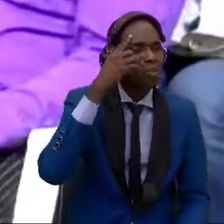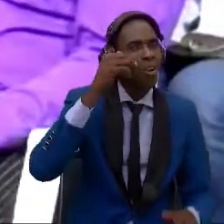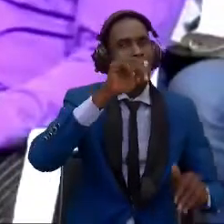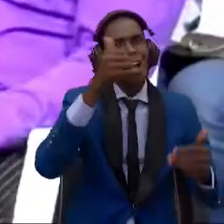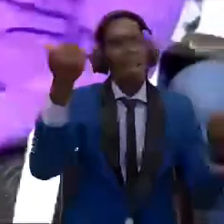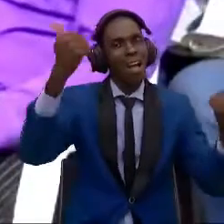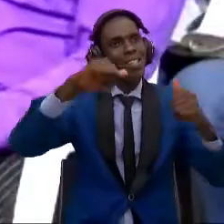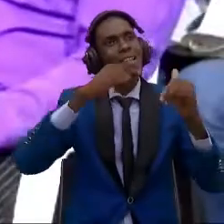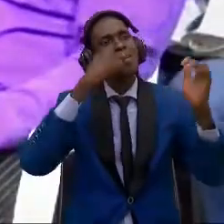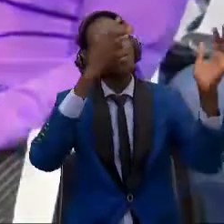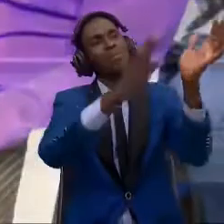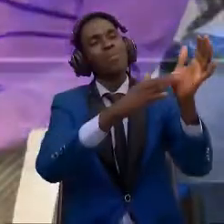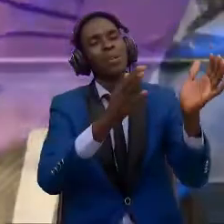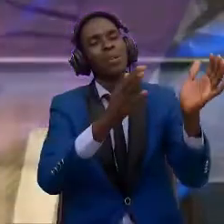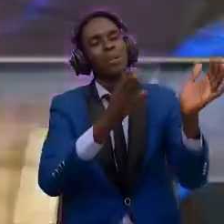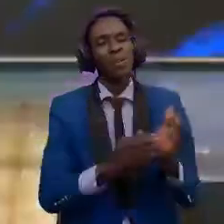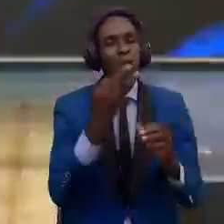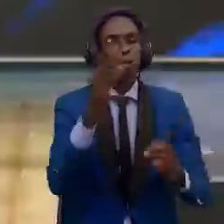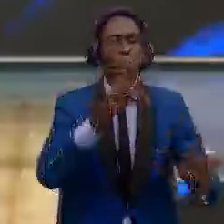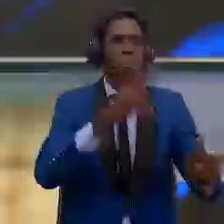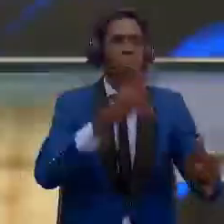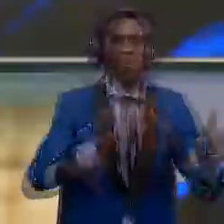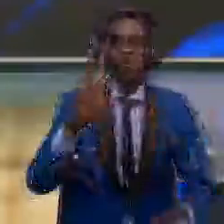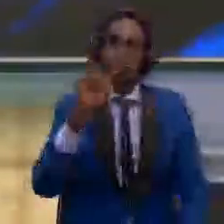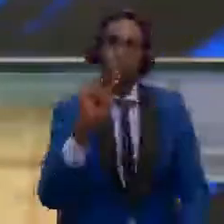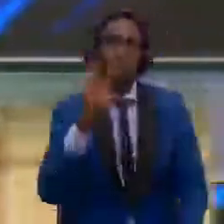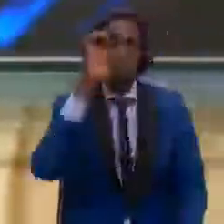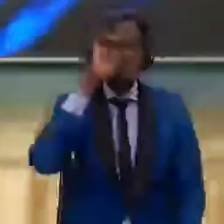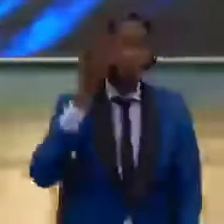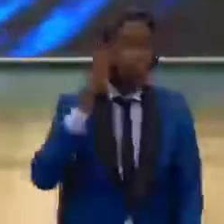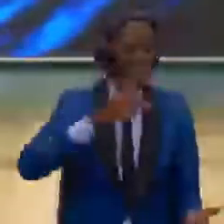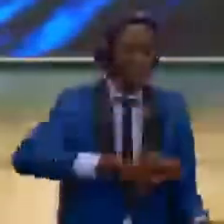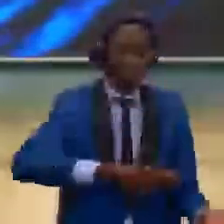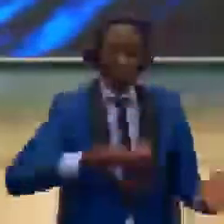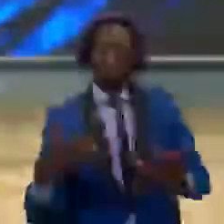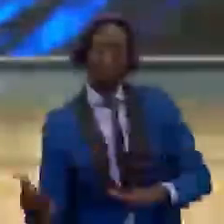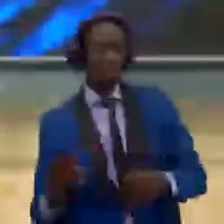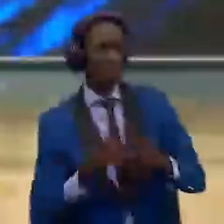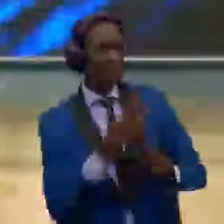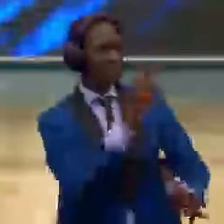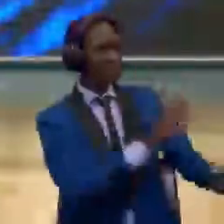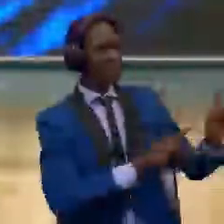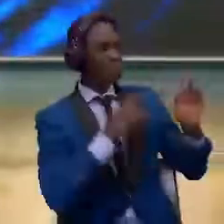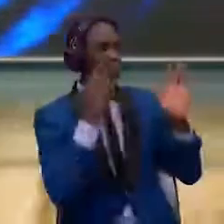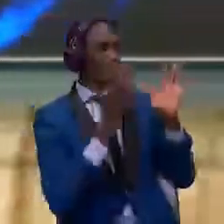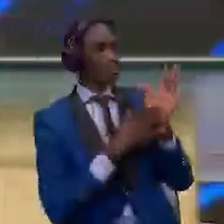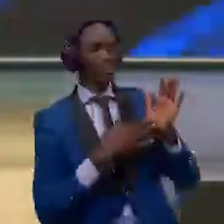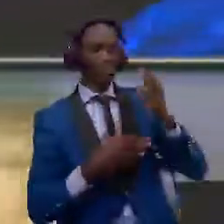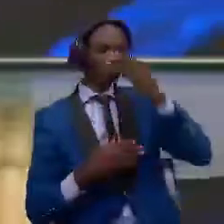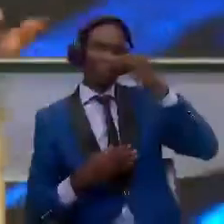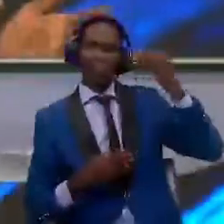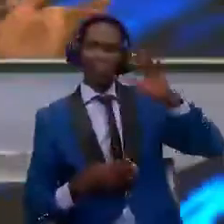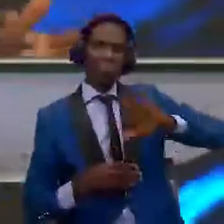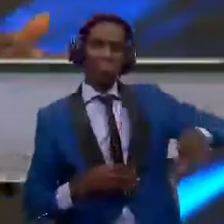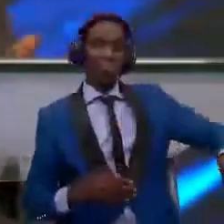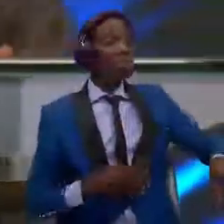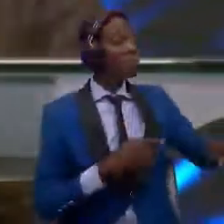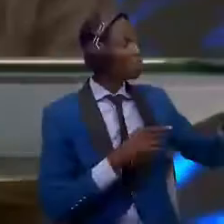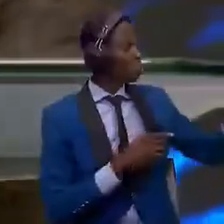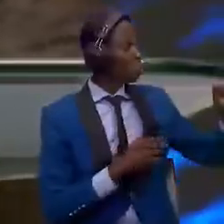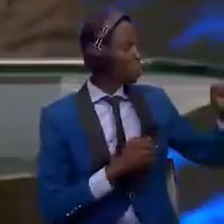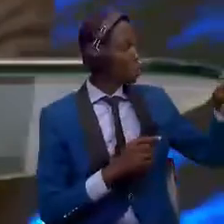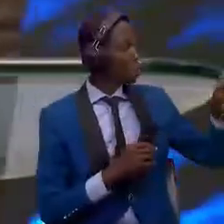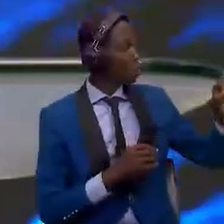any kind of a praise of men. He was dead to the praise of men. That's why he said, Apollos, come